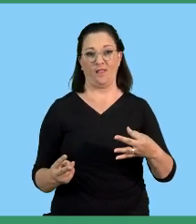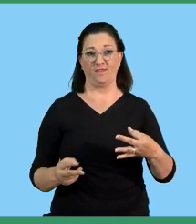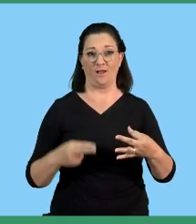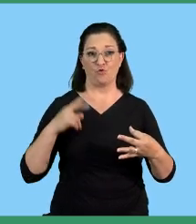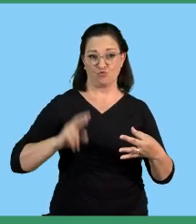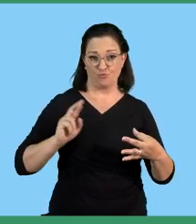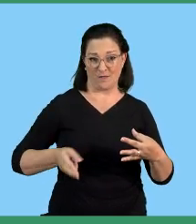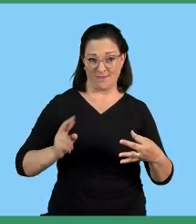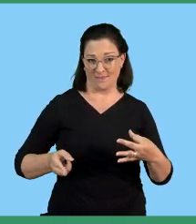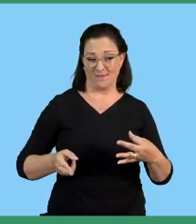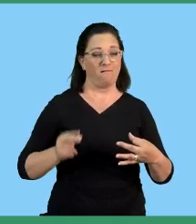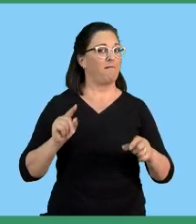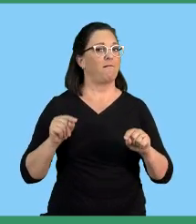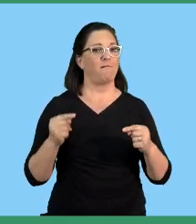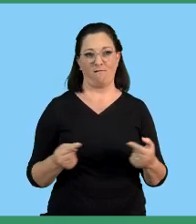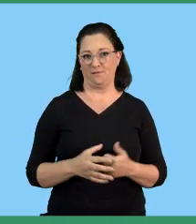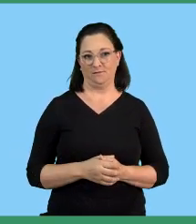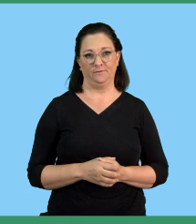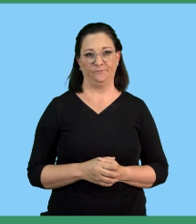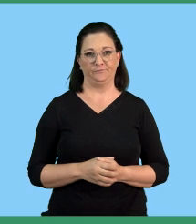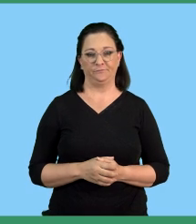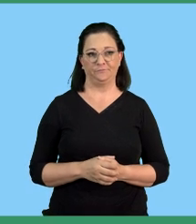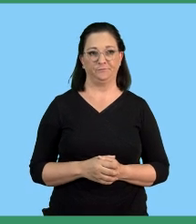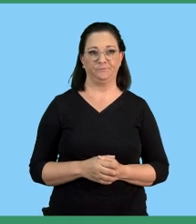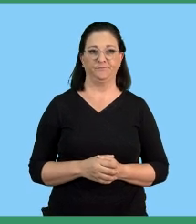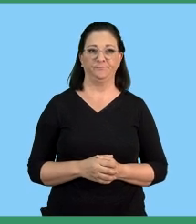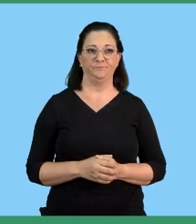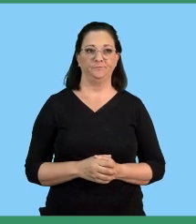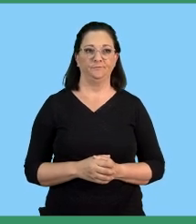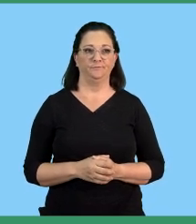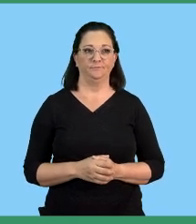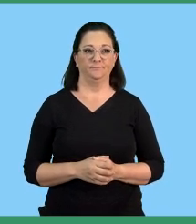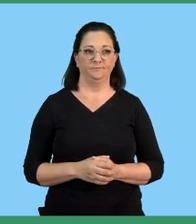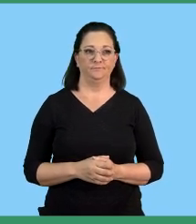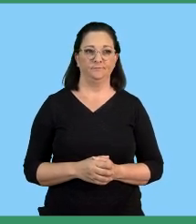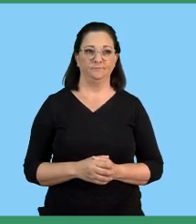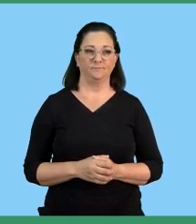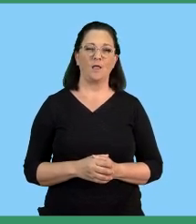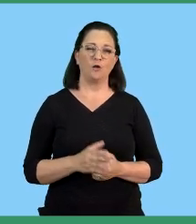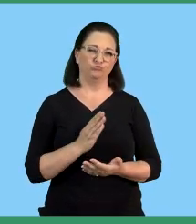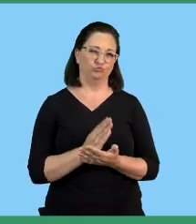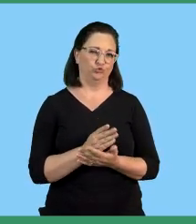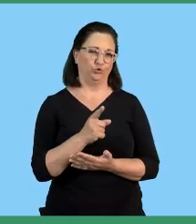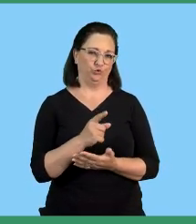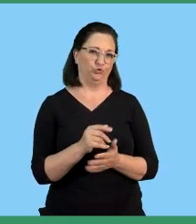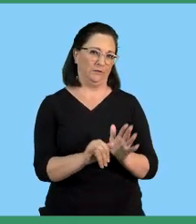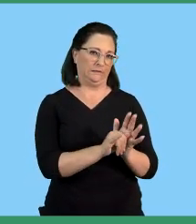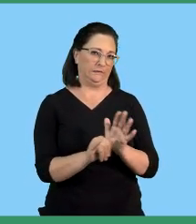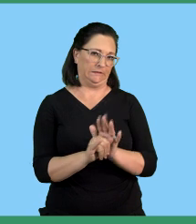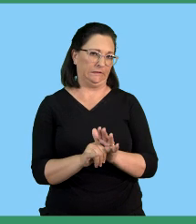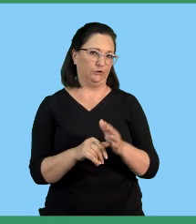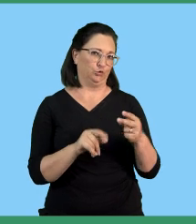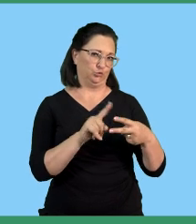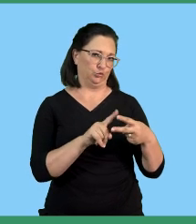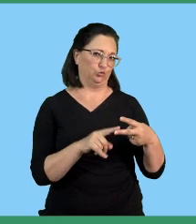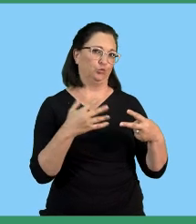repeat, in question 2, you cannot repeat what you stated or already stated in A. All right, I'm sure you've identified 2